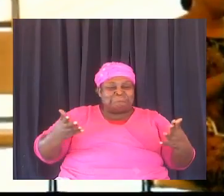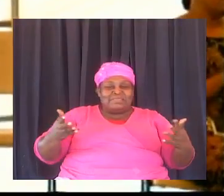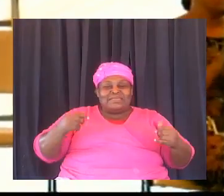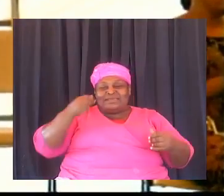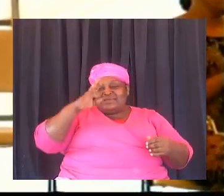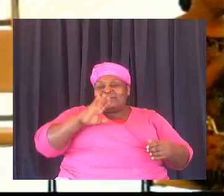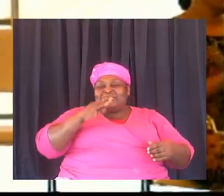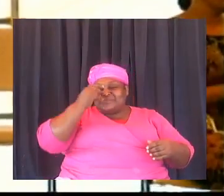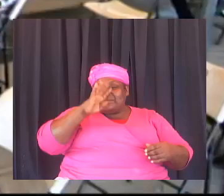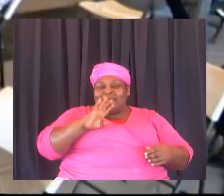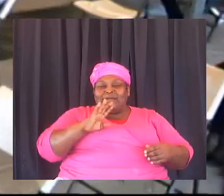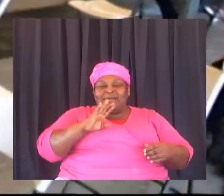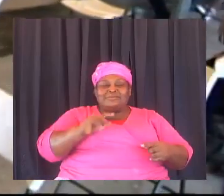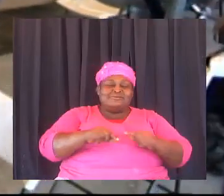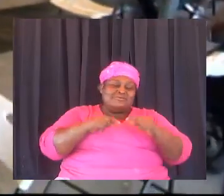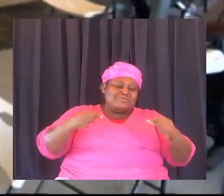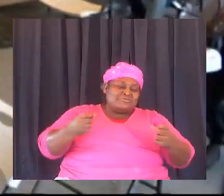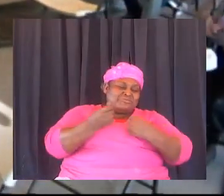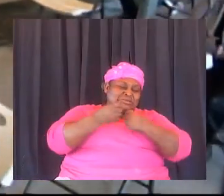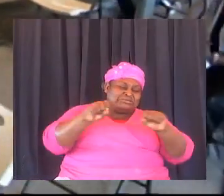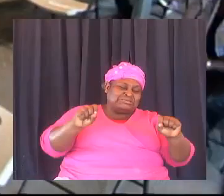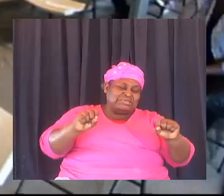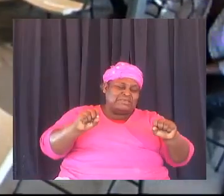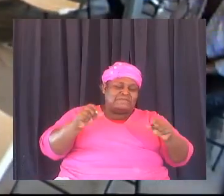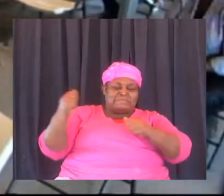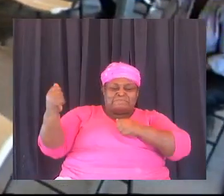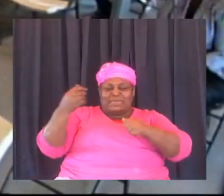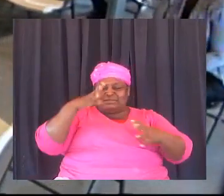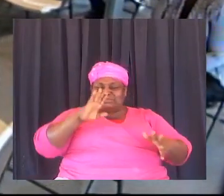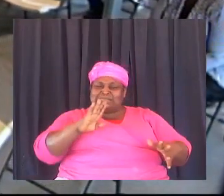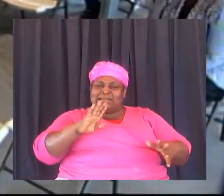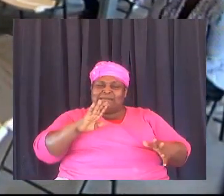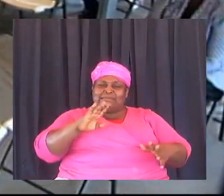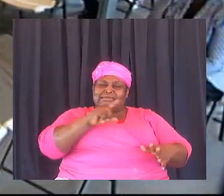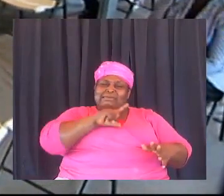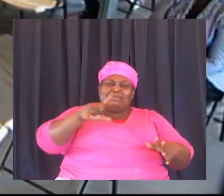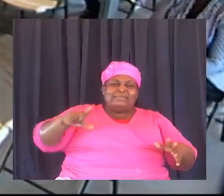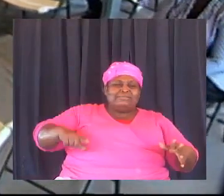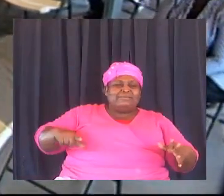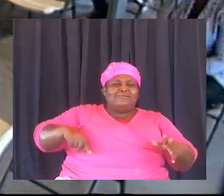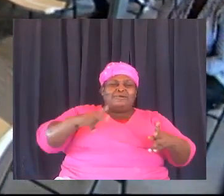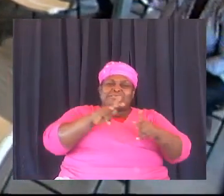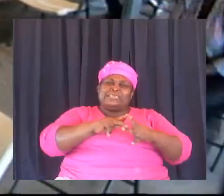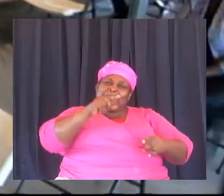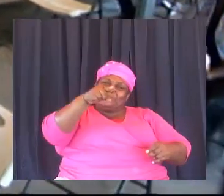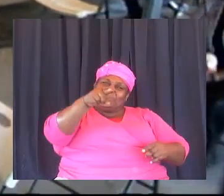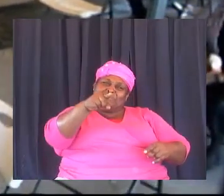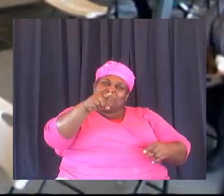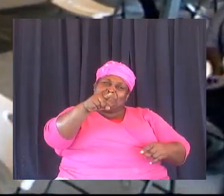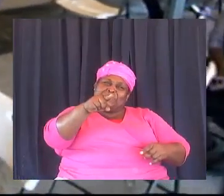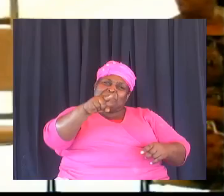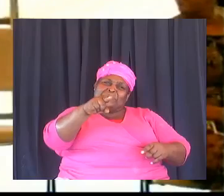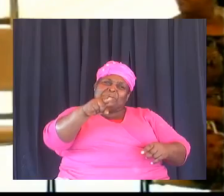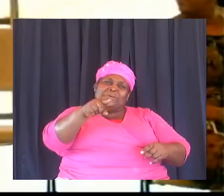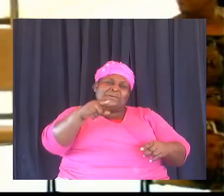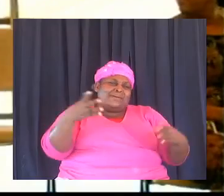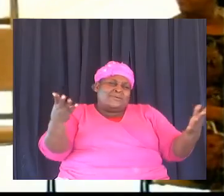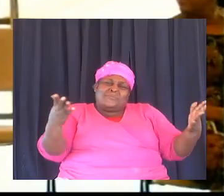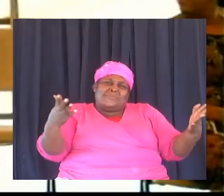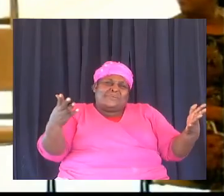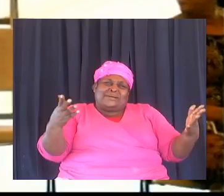Savior. What a mighty God he is. Amen. If the Lord, if you know the Lord is keeping you, what is it that